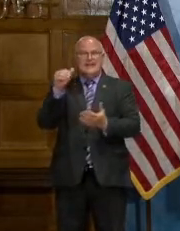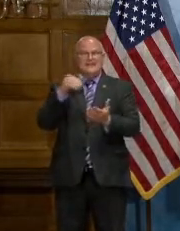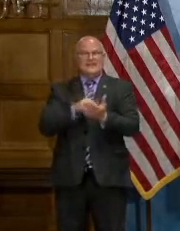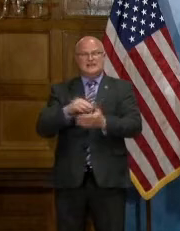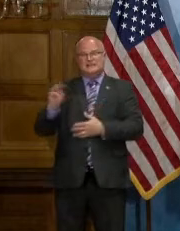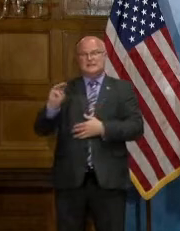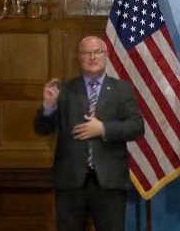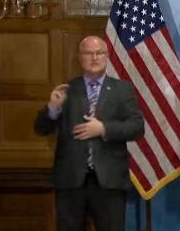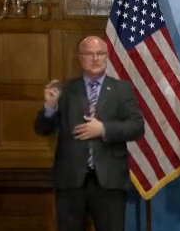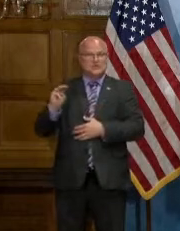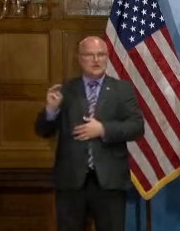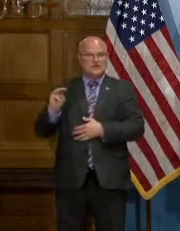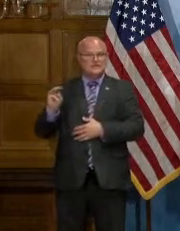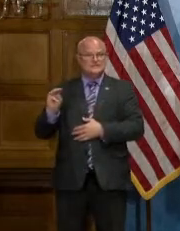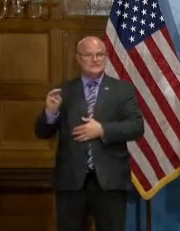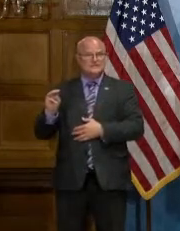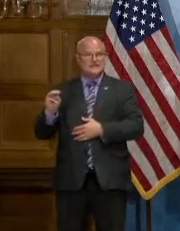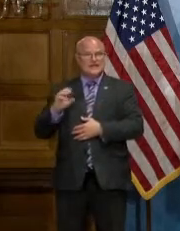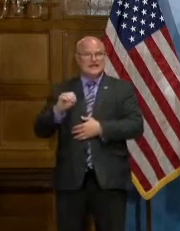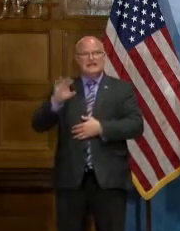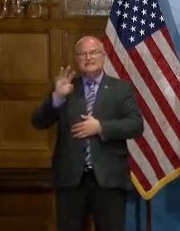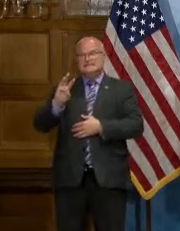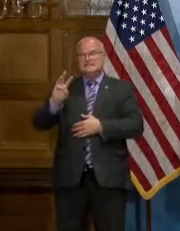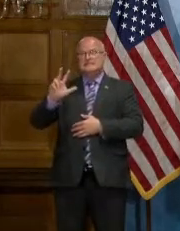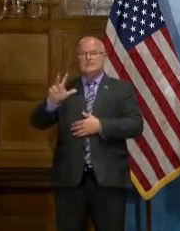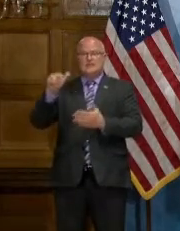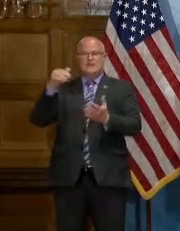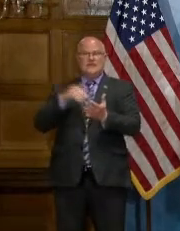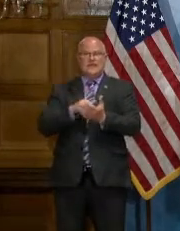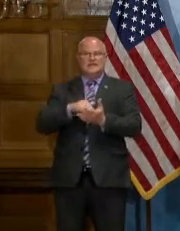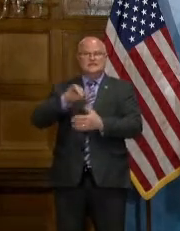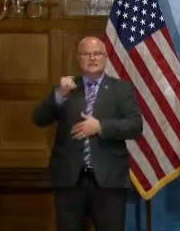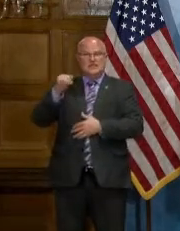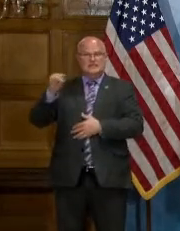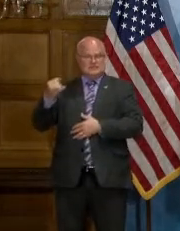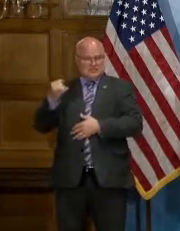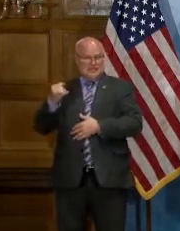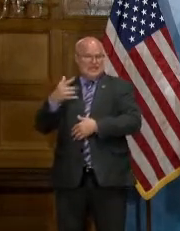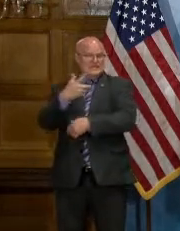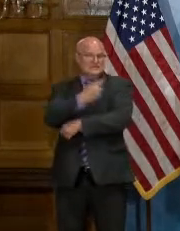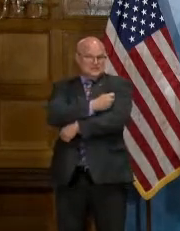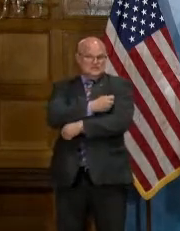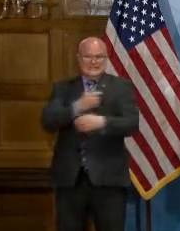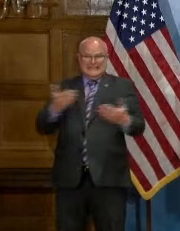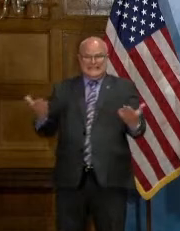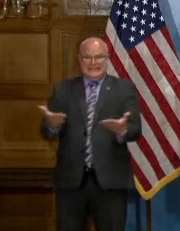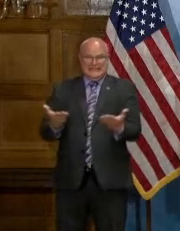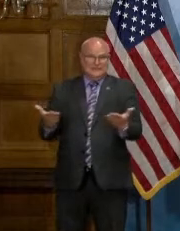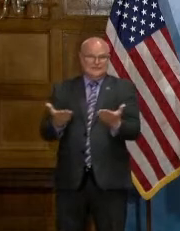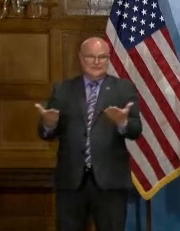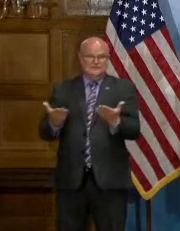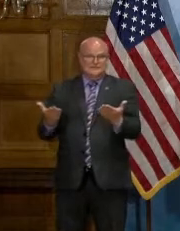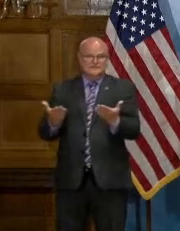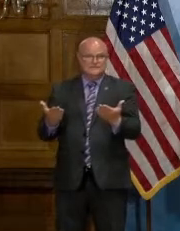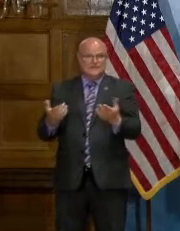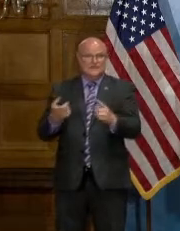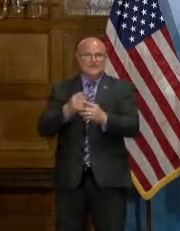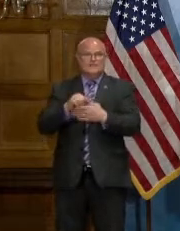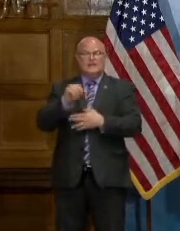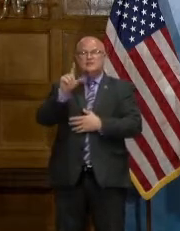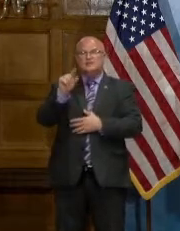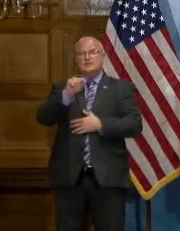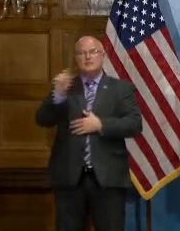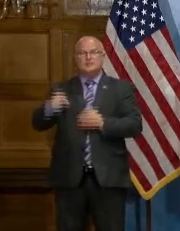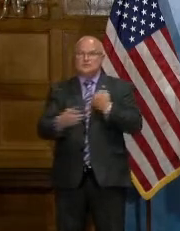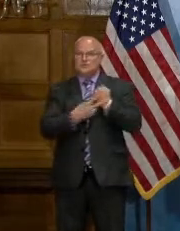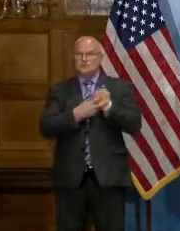178,000 Moderna doses, and 63,000 Janssen doses are in our inventory. Of those, 20%